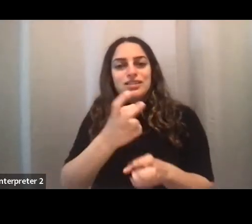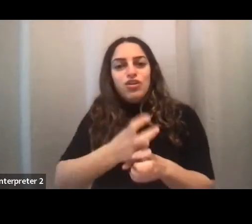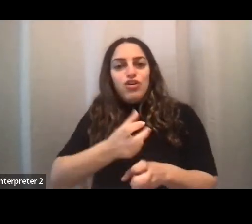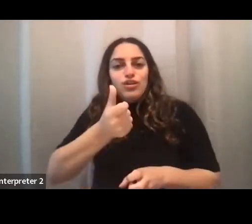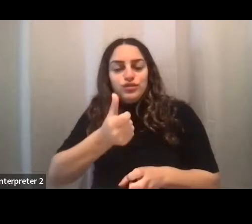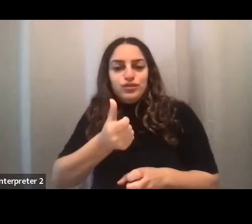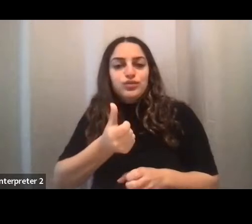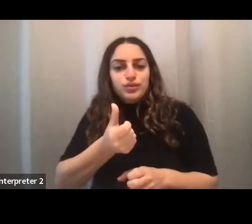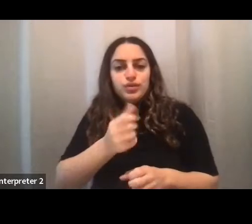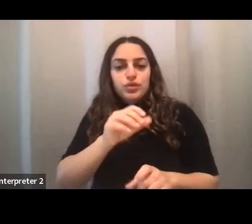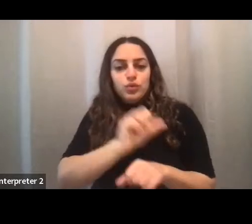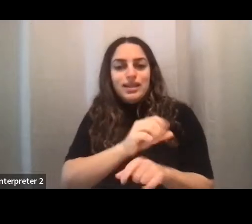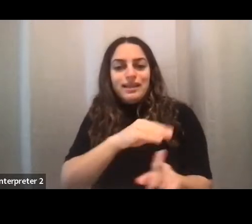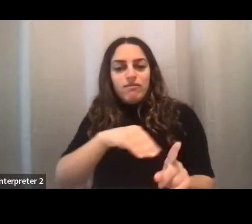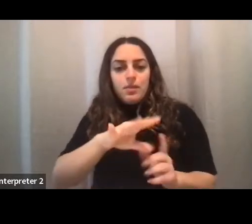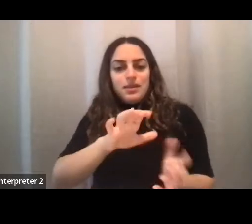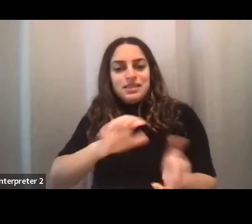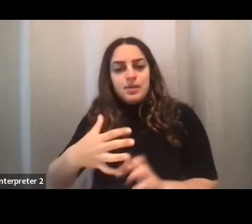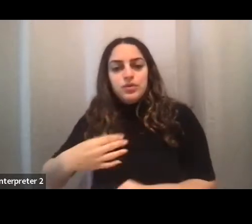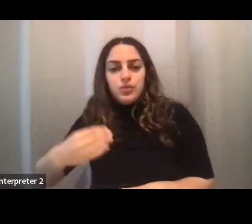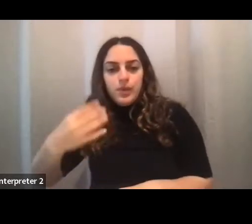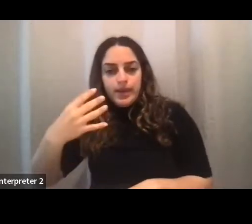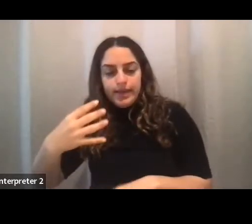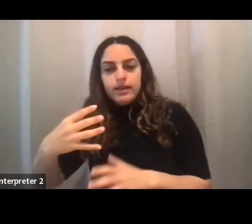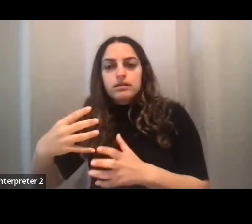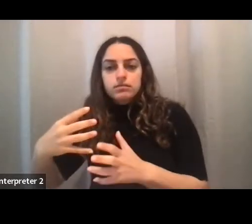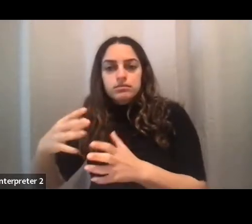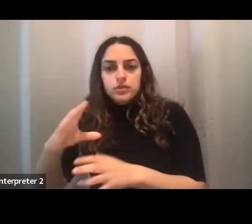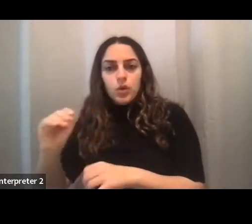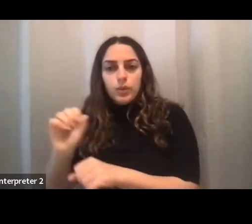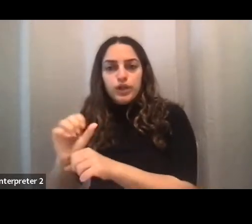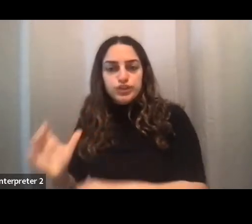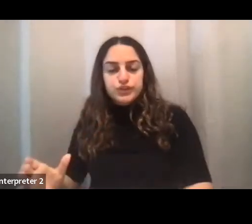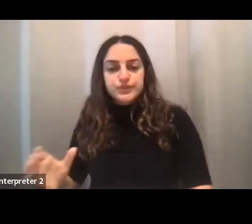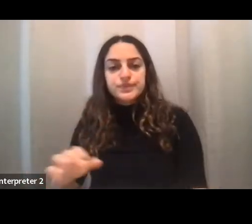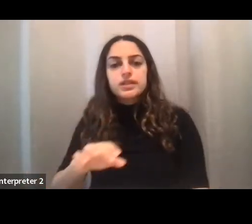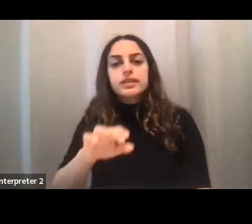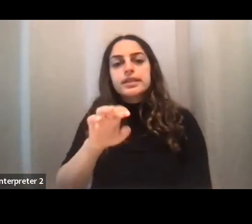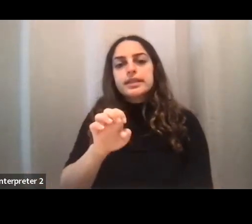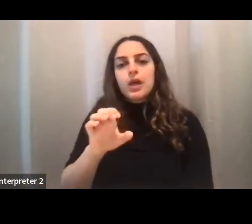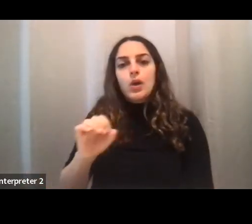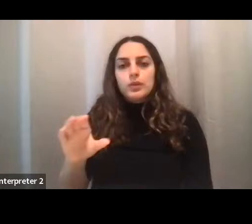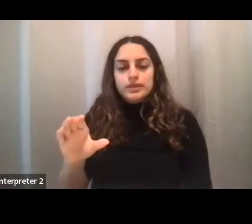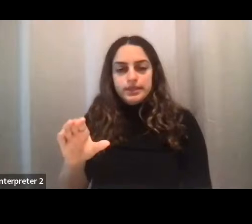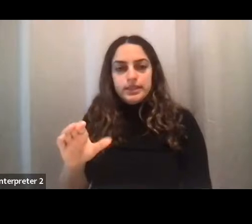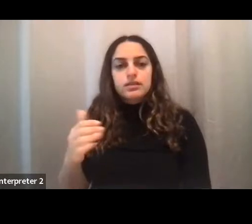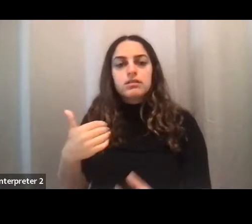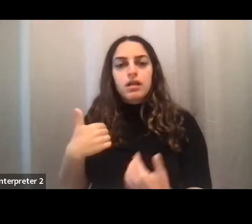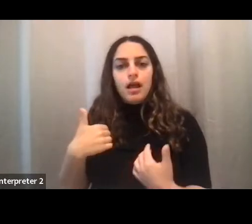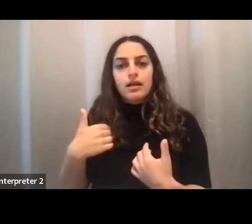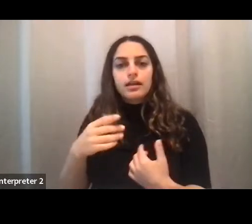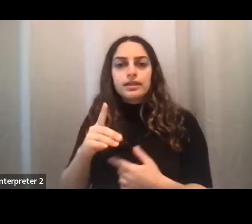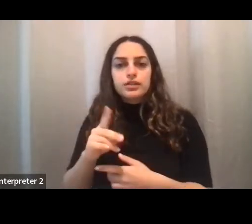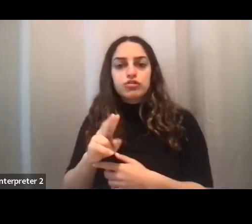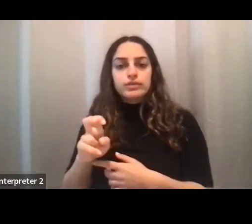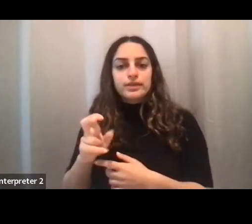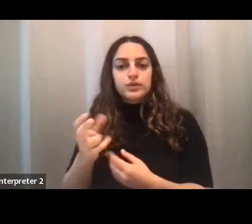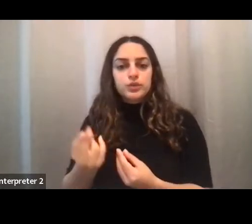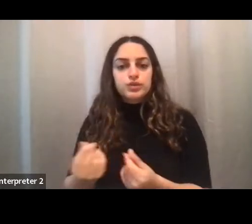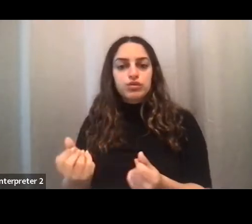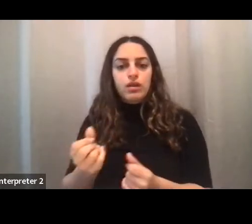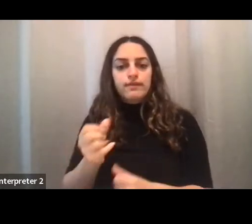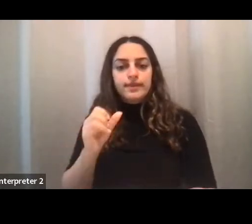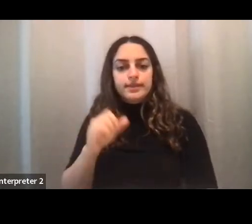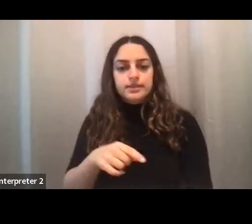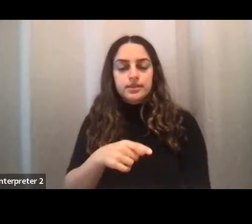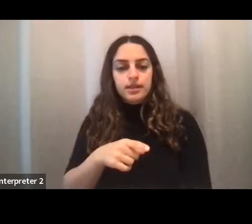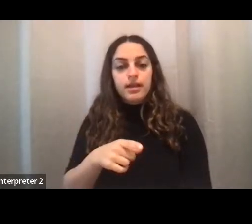co-workers the eeoc ultimately obtained a consent decree that resolved this lawsuit as part of